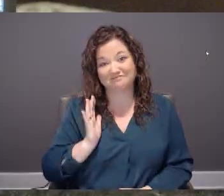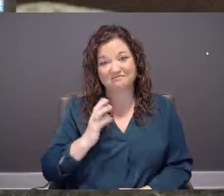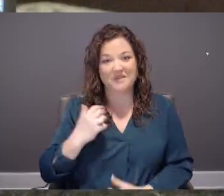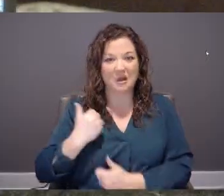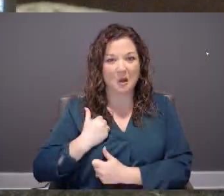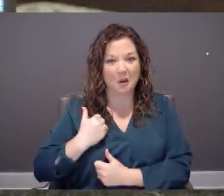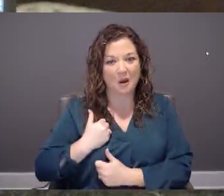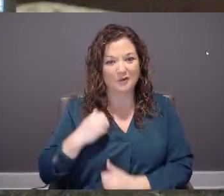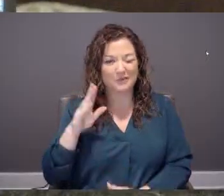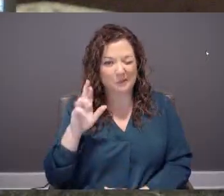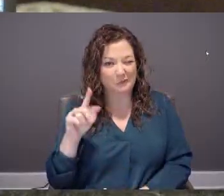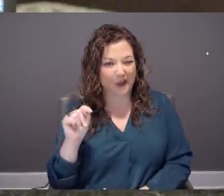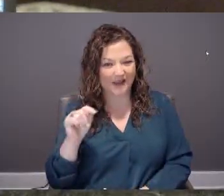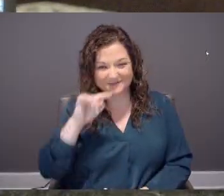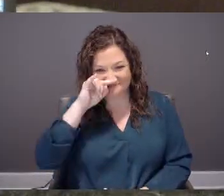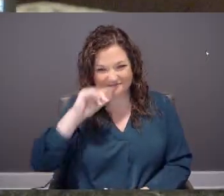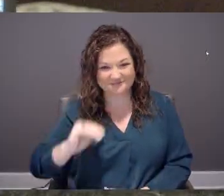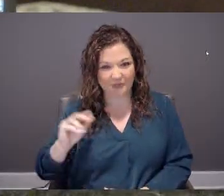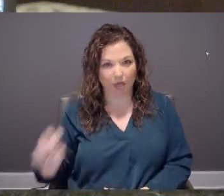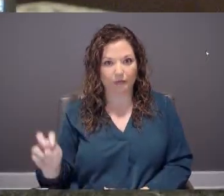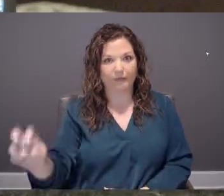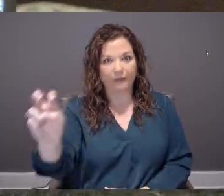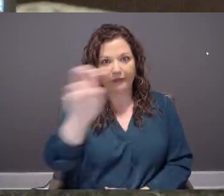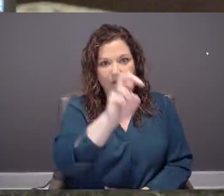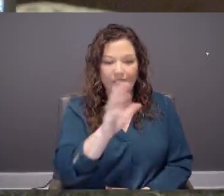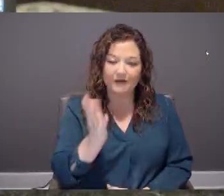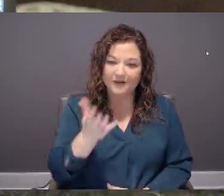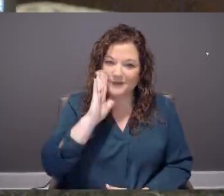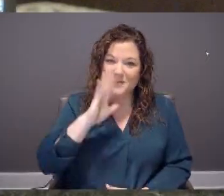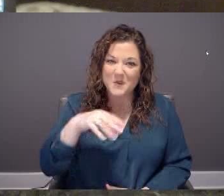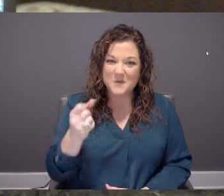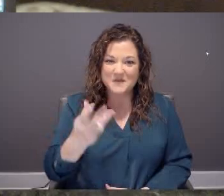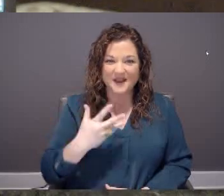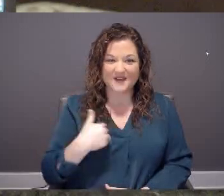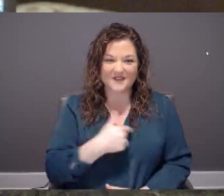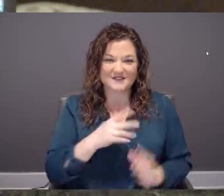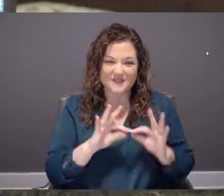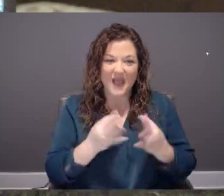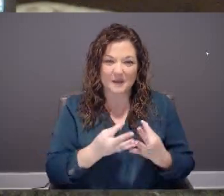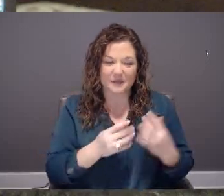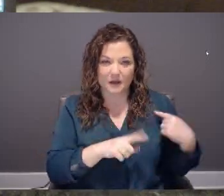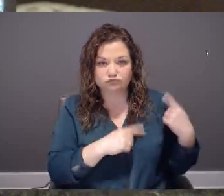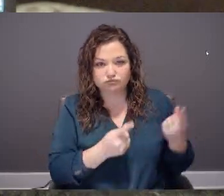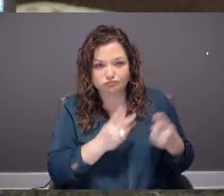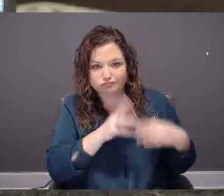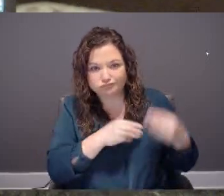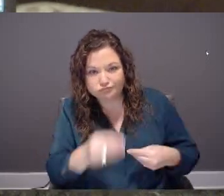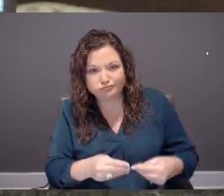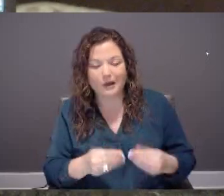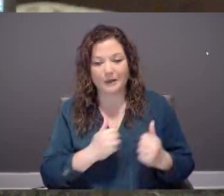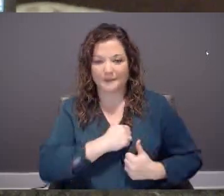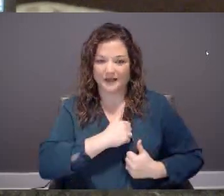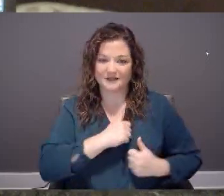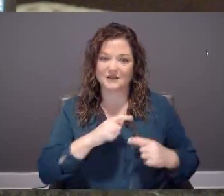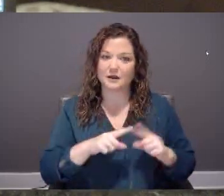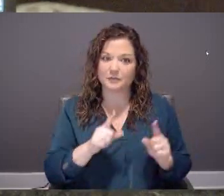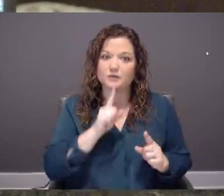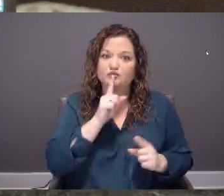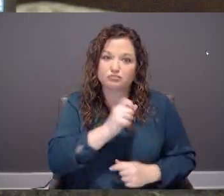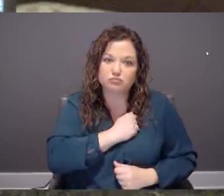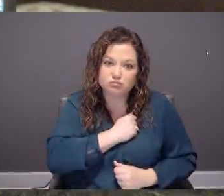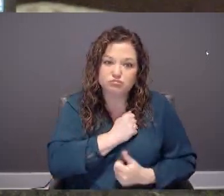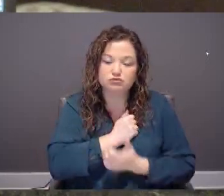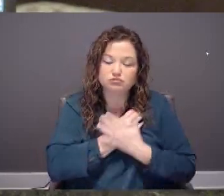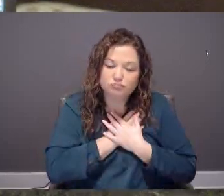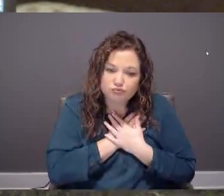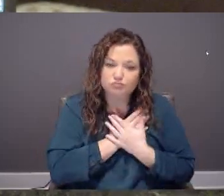and I know many of us have military in our family, but this is a profound gratitude from us to you,